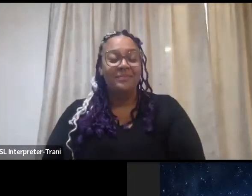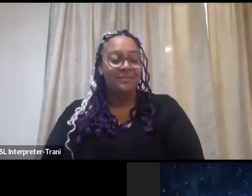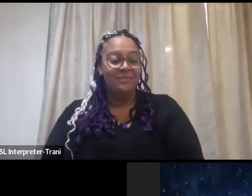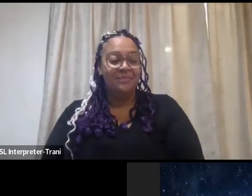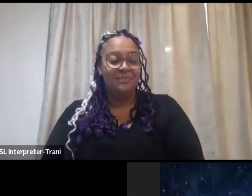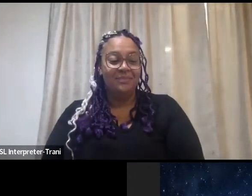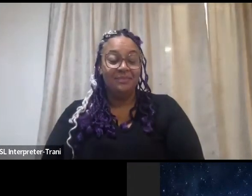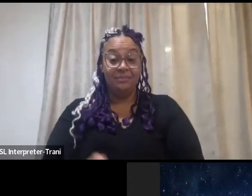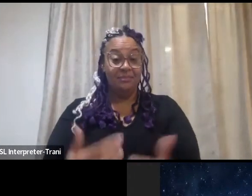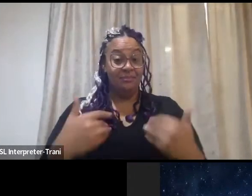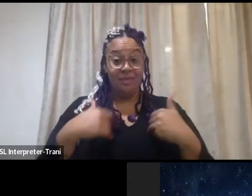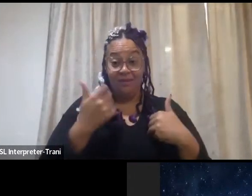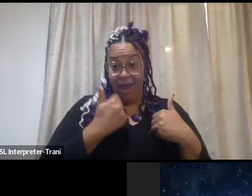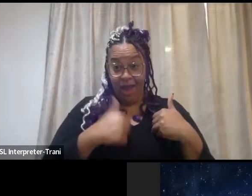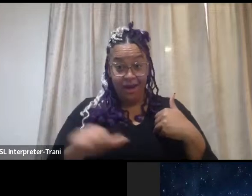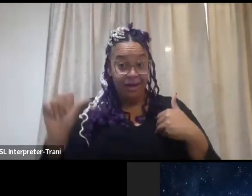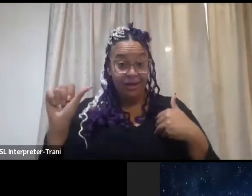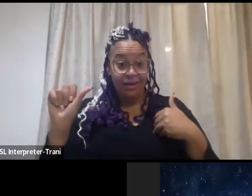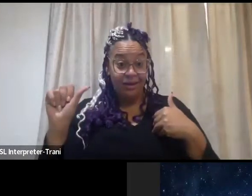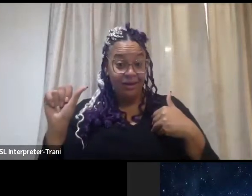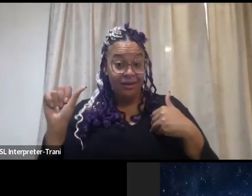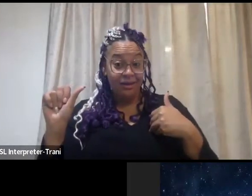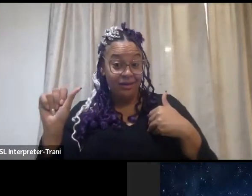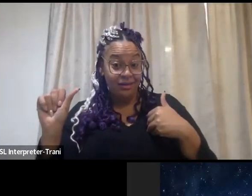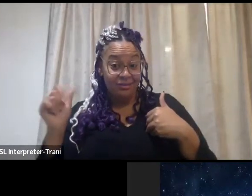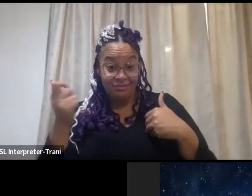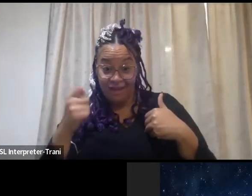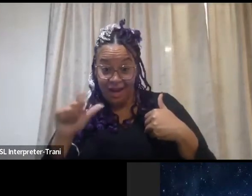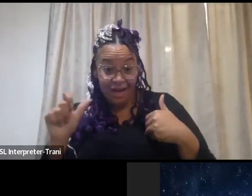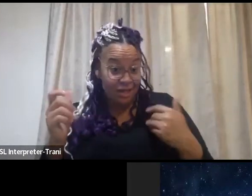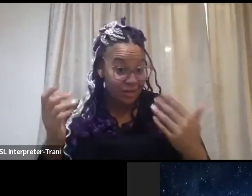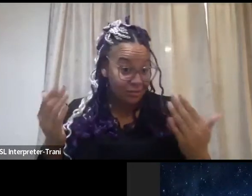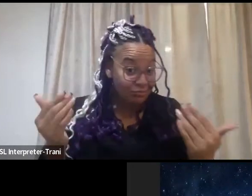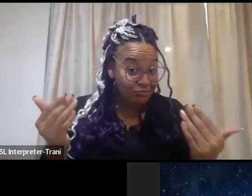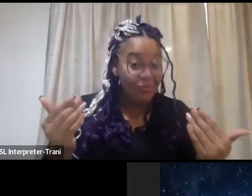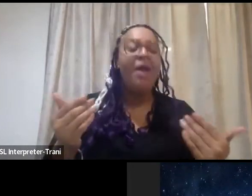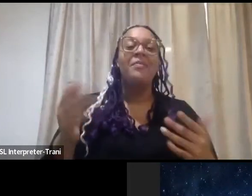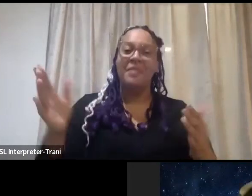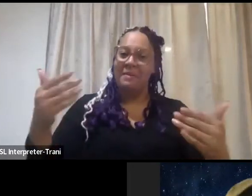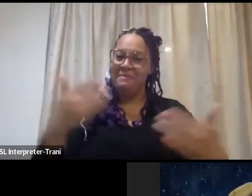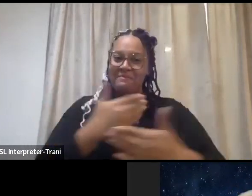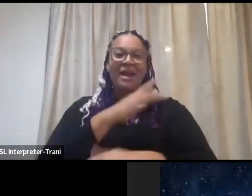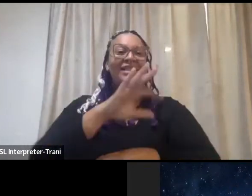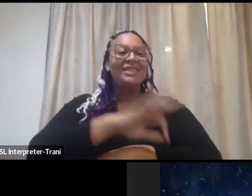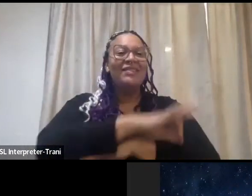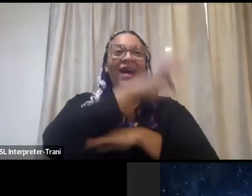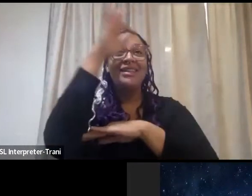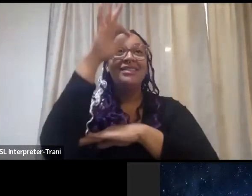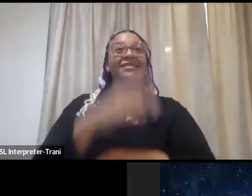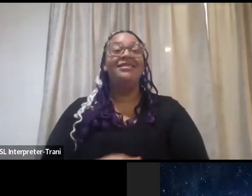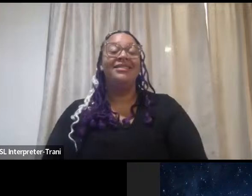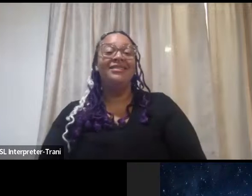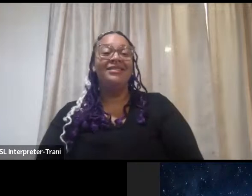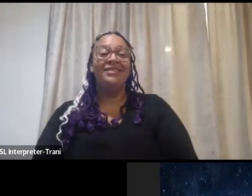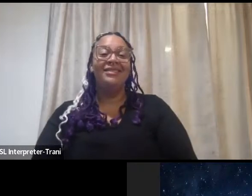Any of those big aspects? Pisces rising. Let me adjust myself a